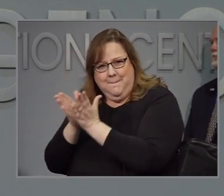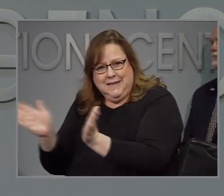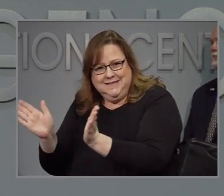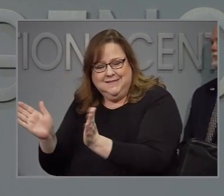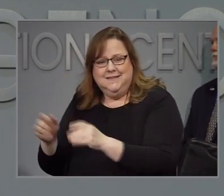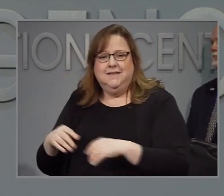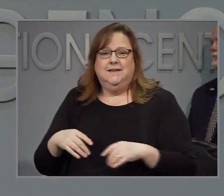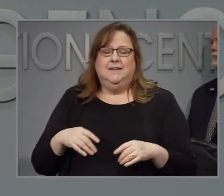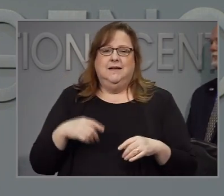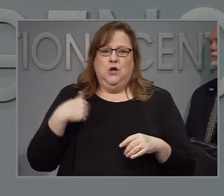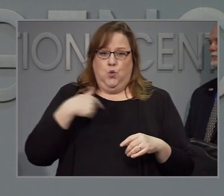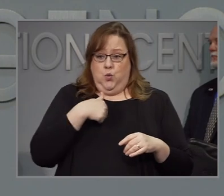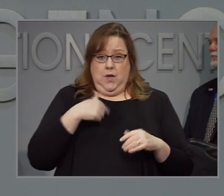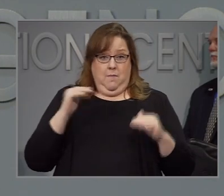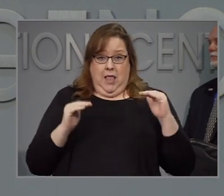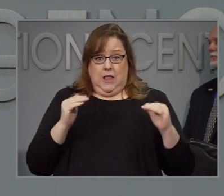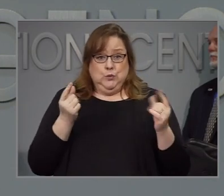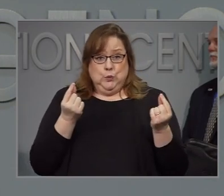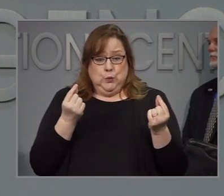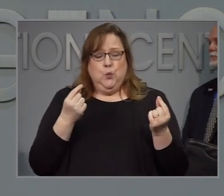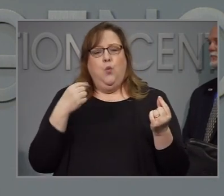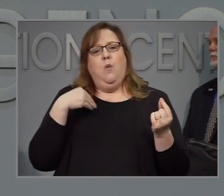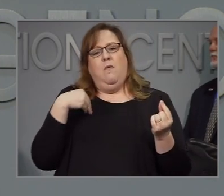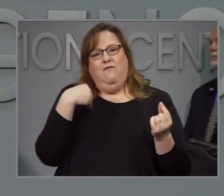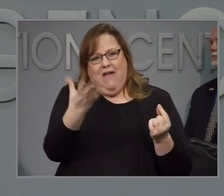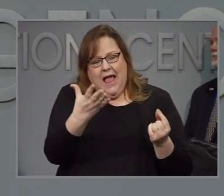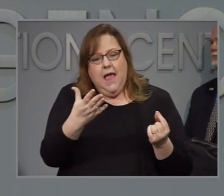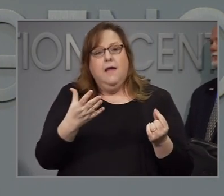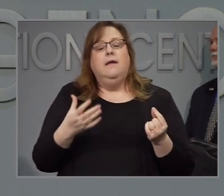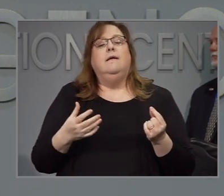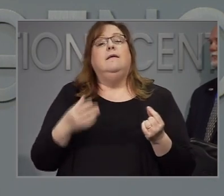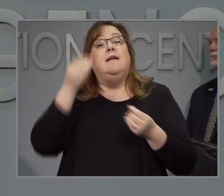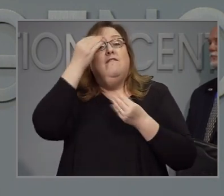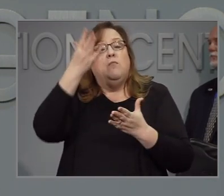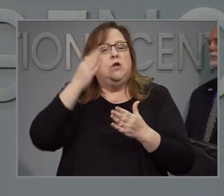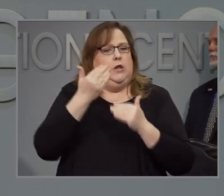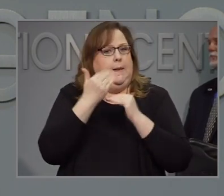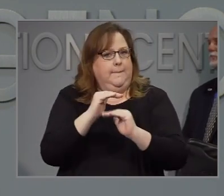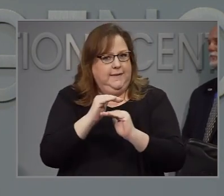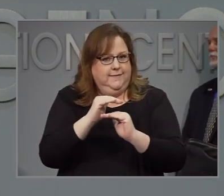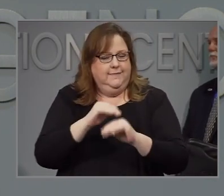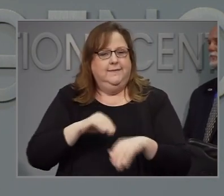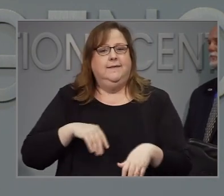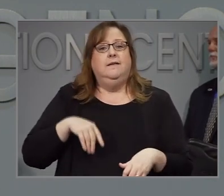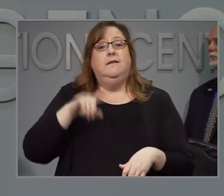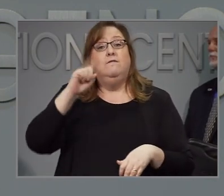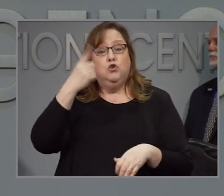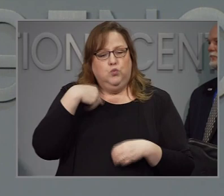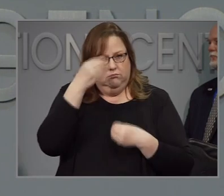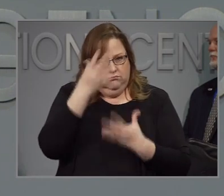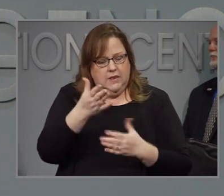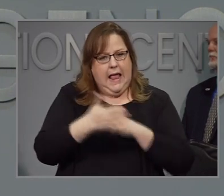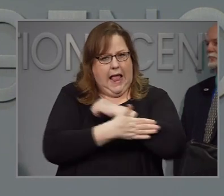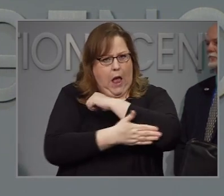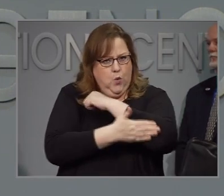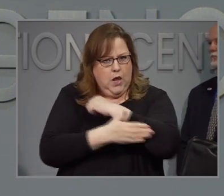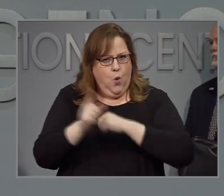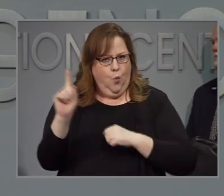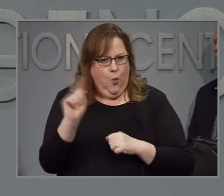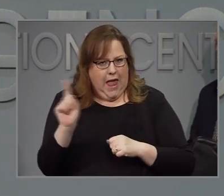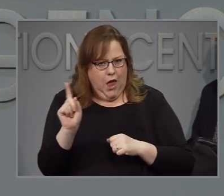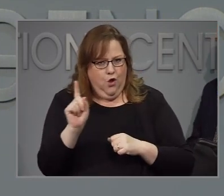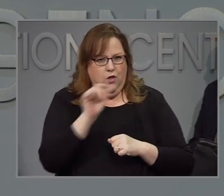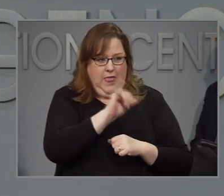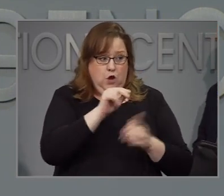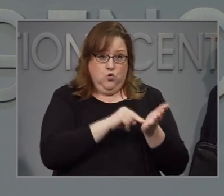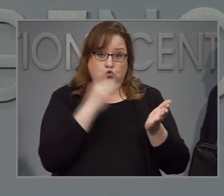that balance is to provide the county in which those outbreaks or those nursing homes are located.